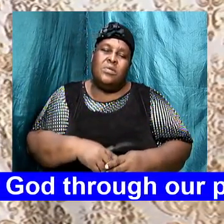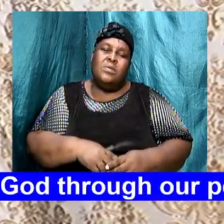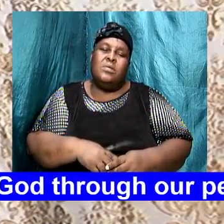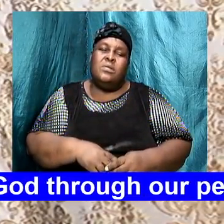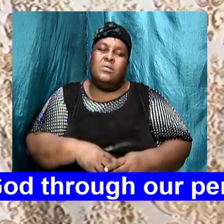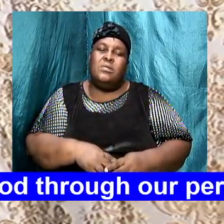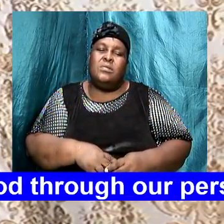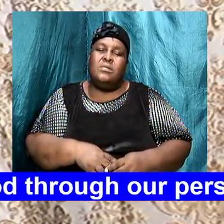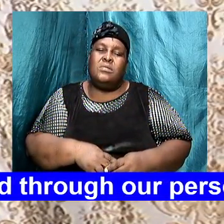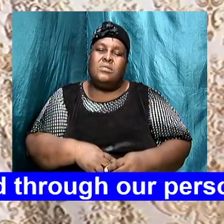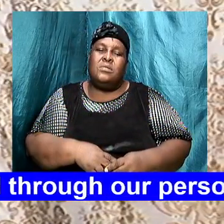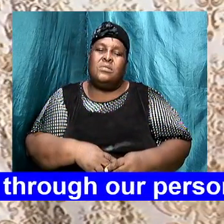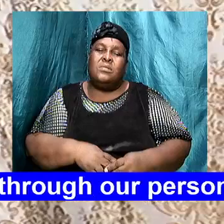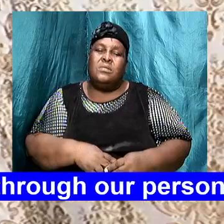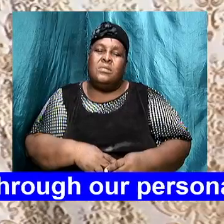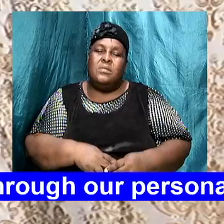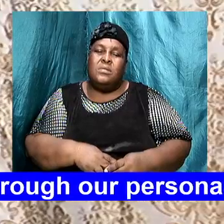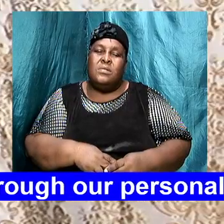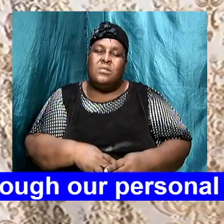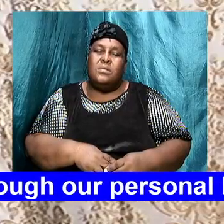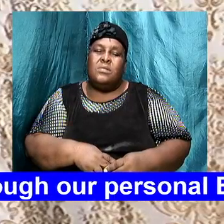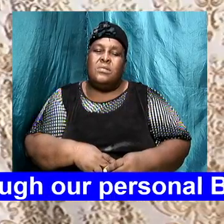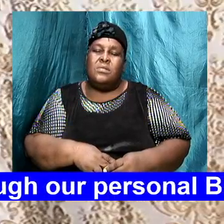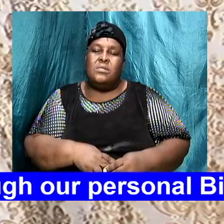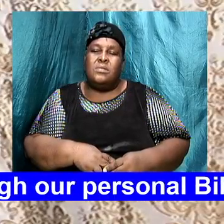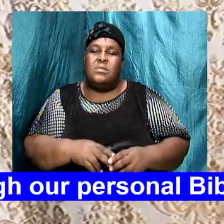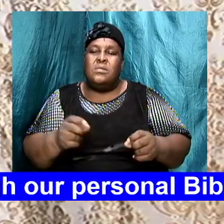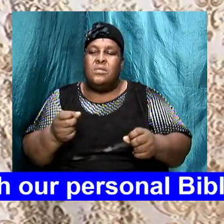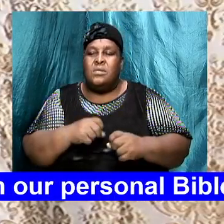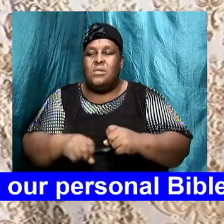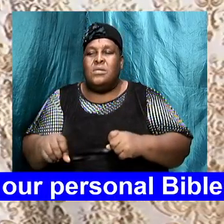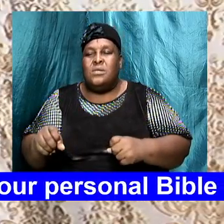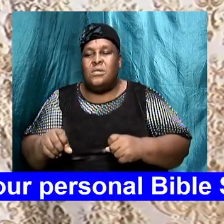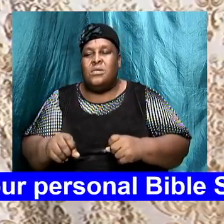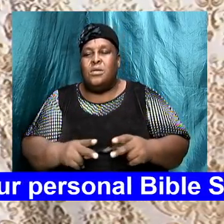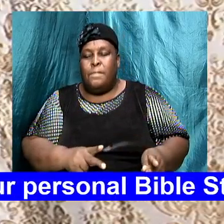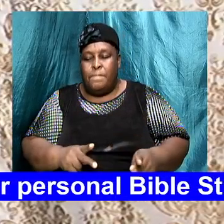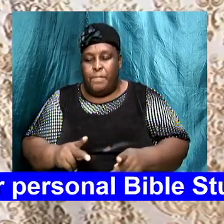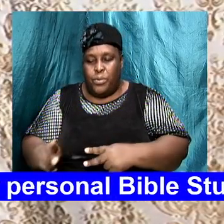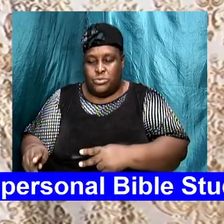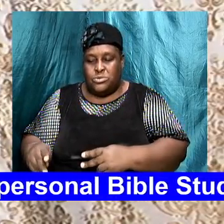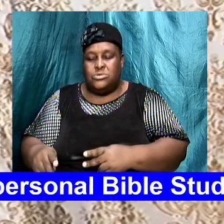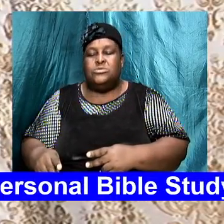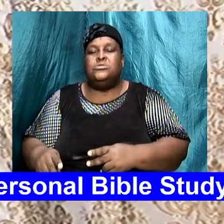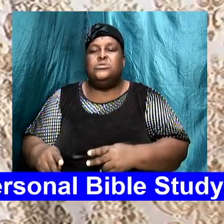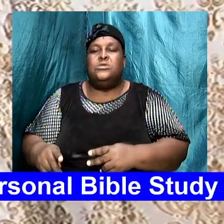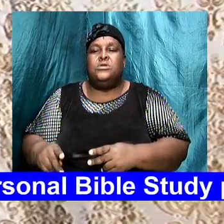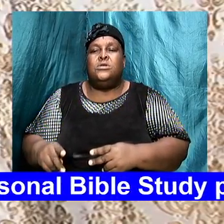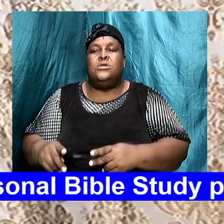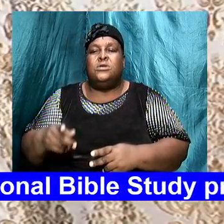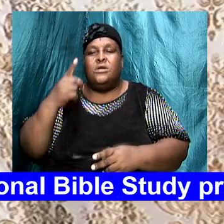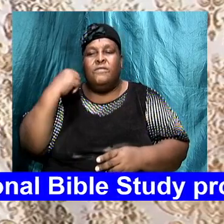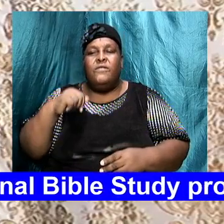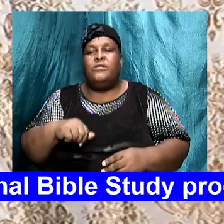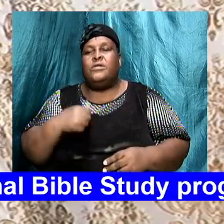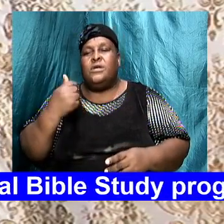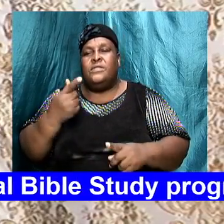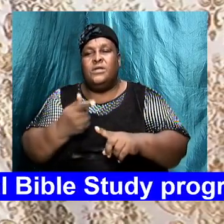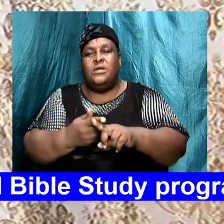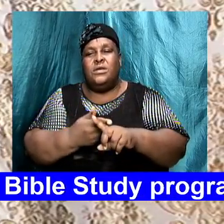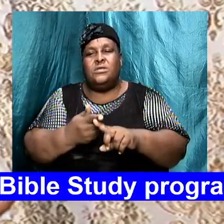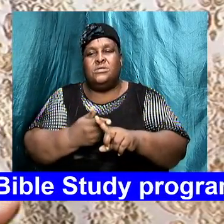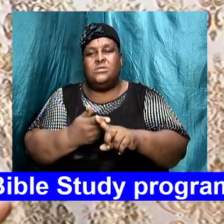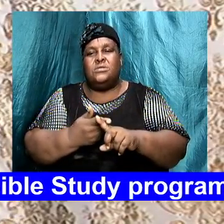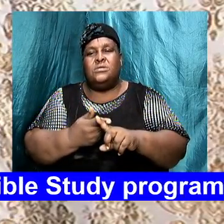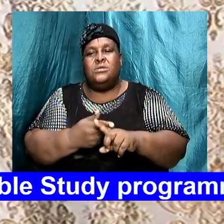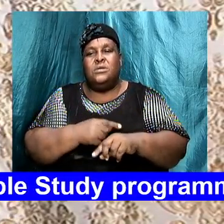off. It is not canceled, but it is postponed. Whenever time things are open up back and we have some